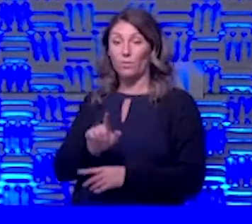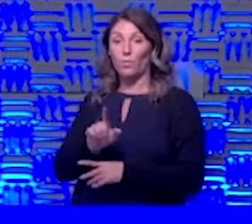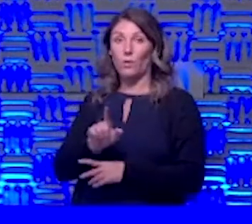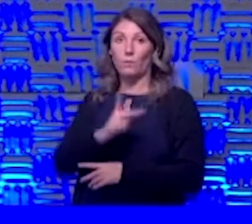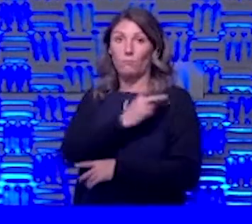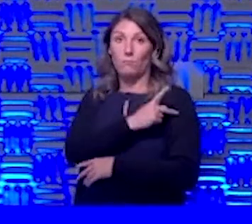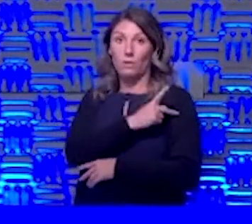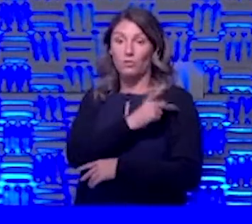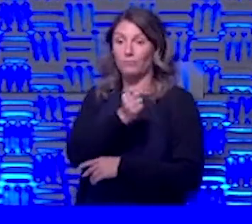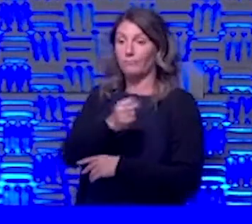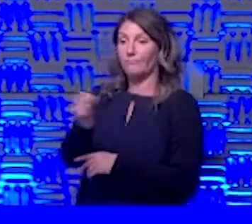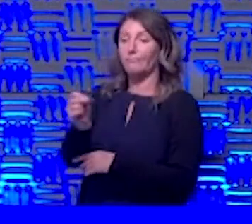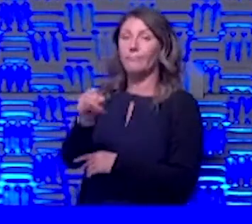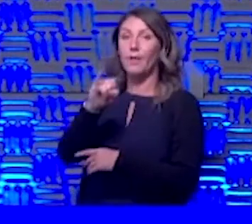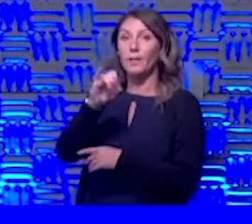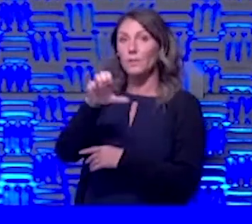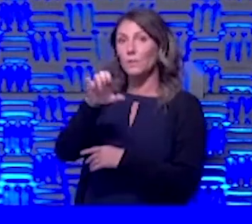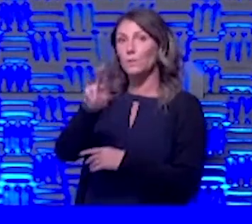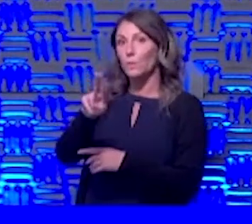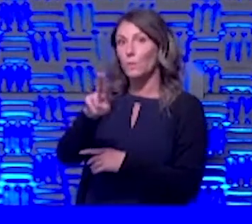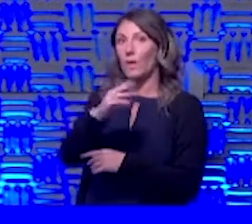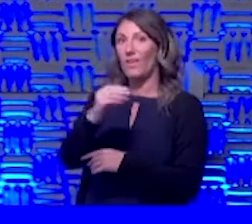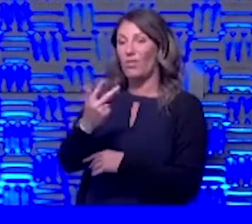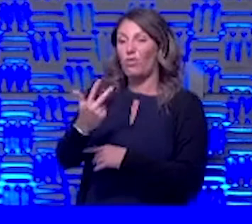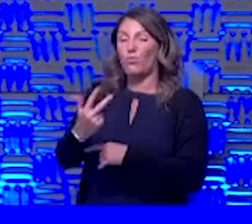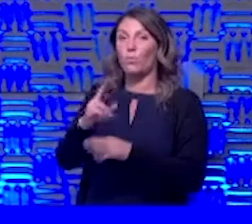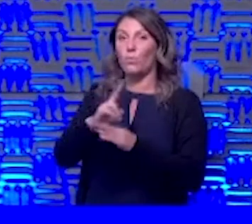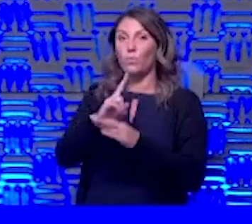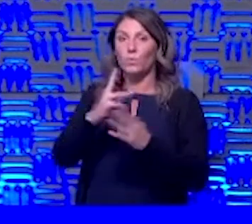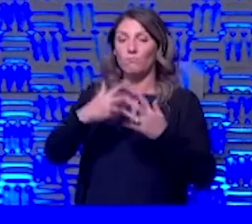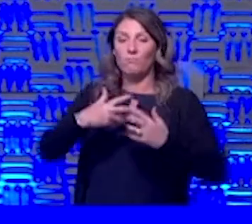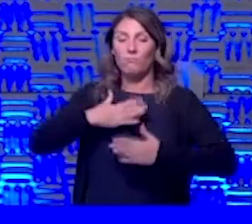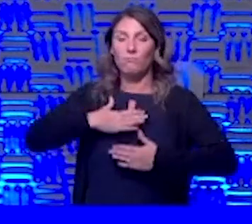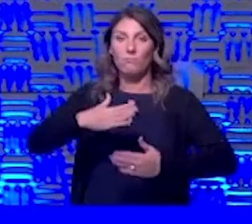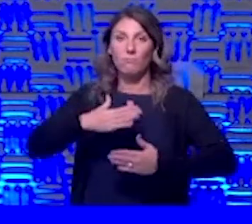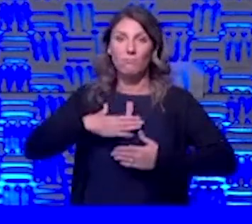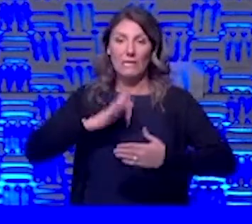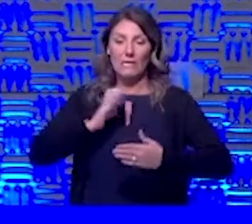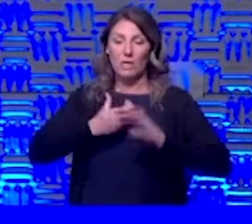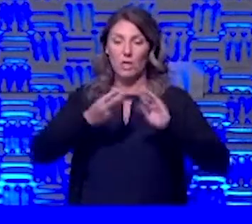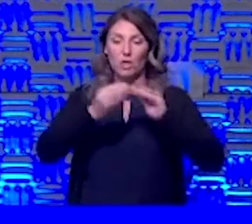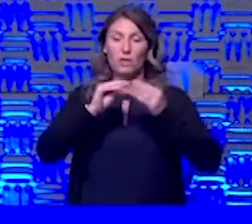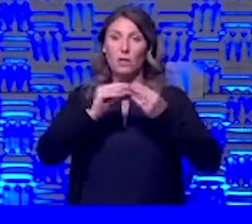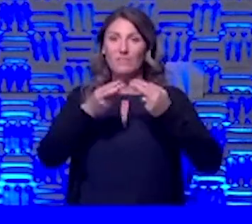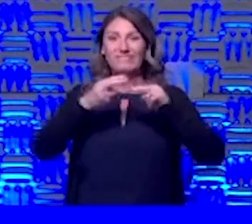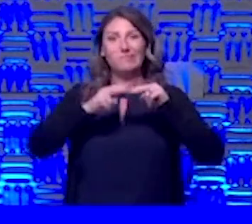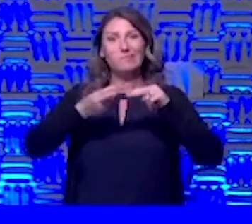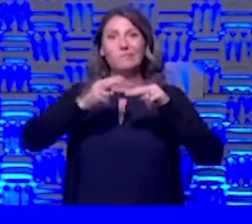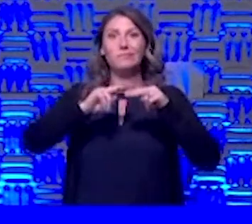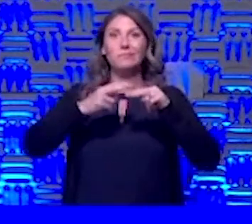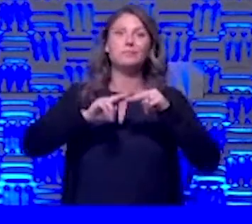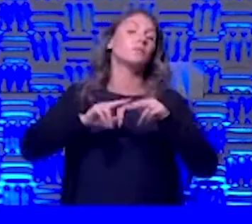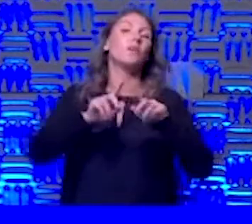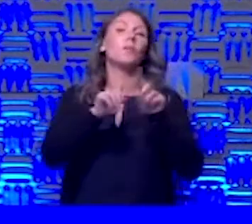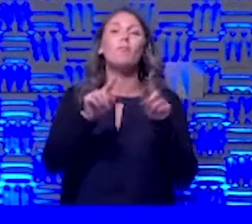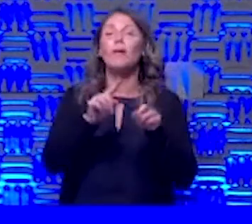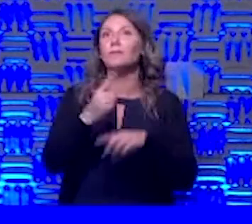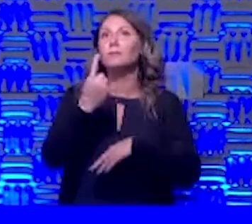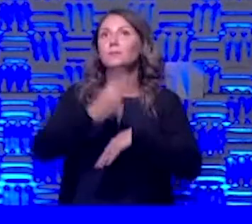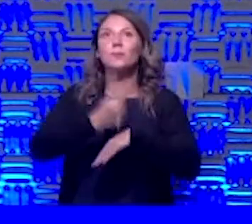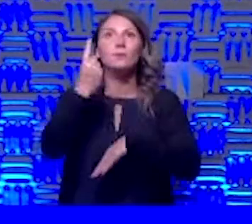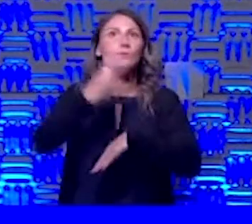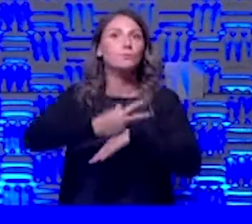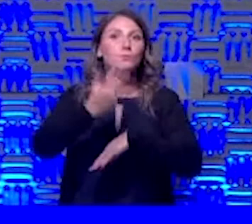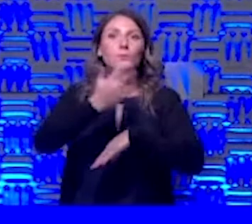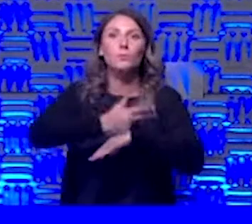with 3 on the ventilators. So our numbers, unfortunately, do tend to be ticking up. But again, these are 1, 2, 3 day samples.